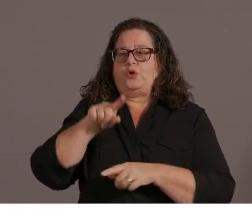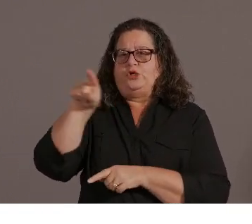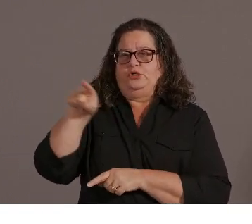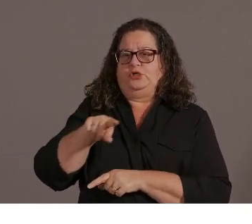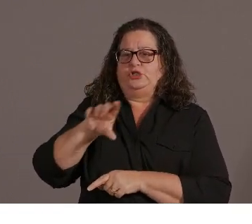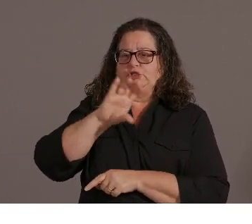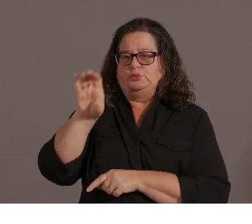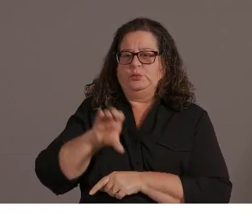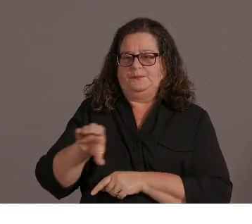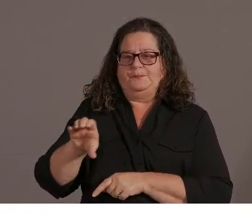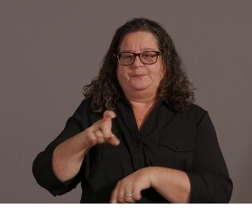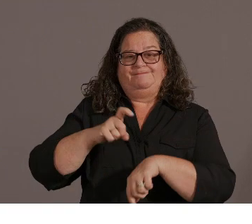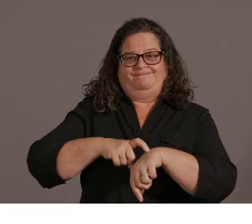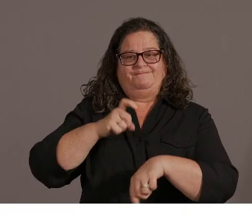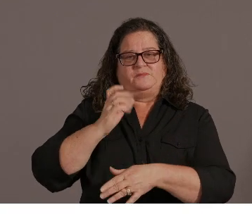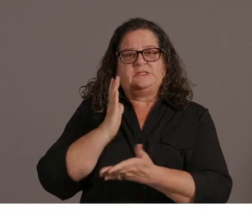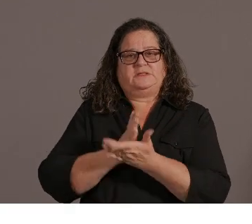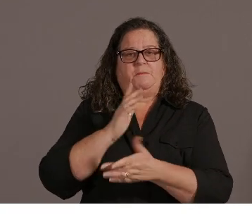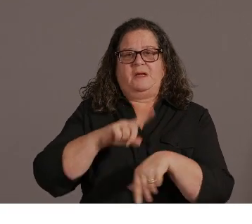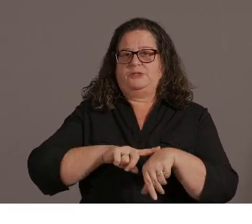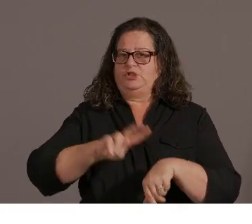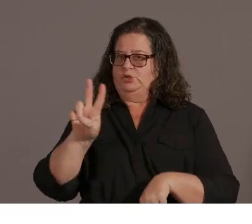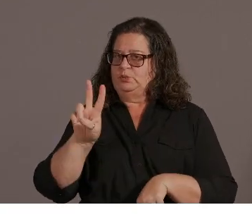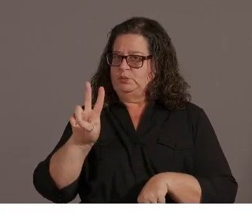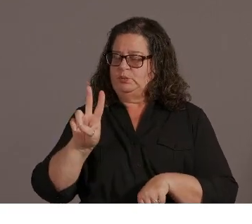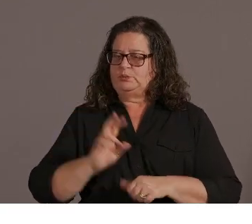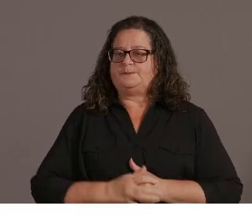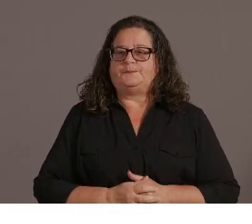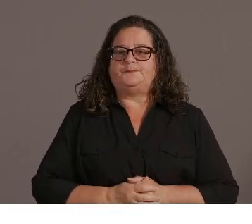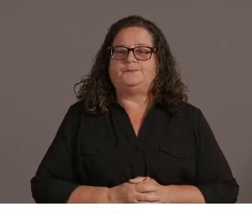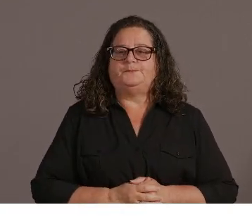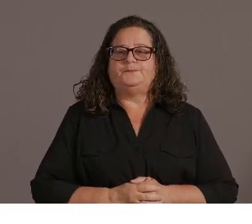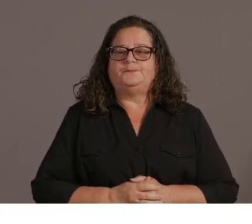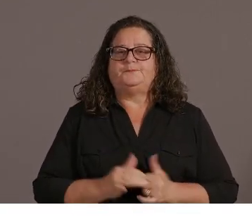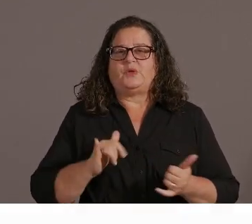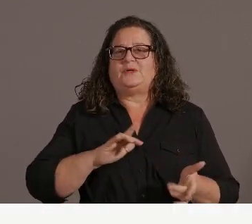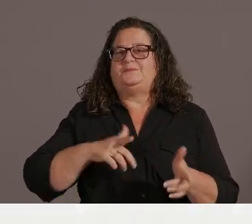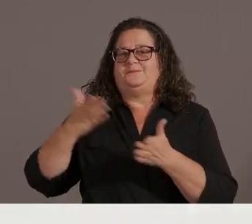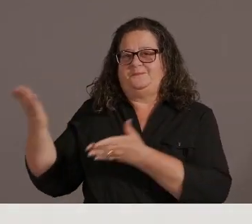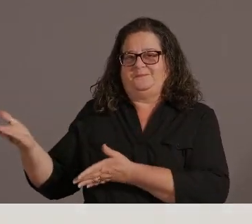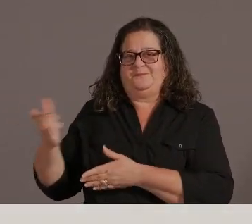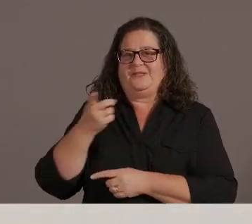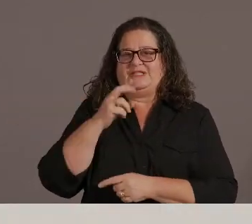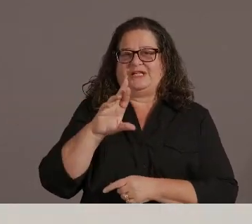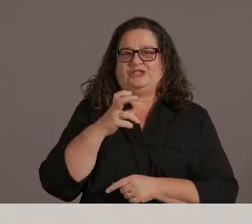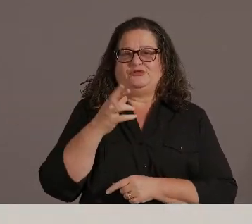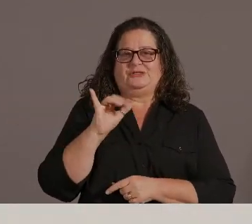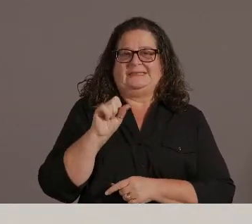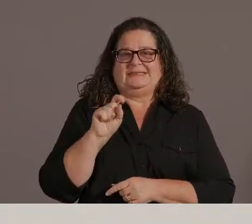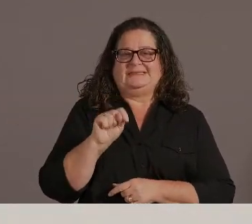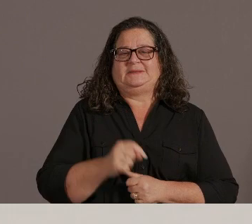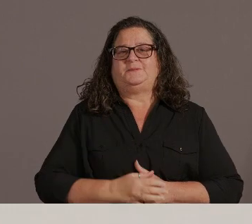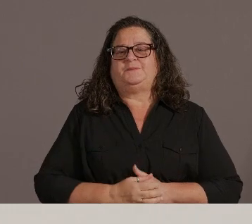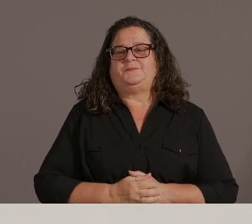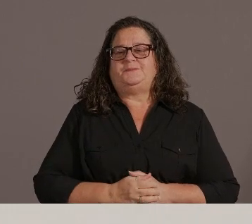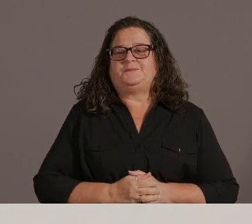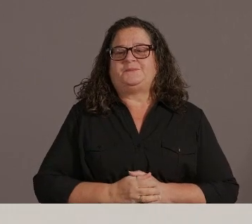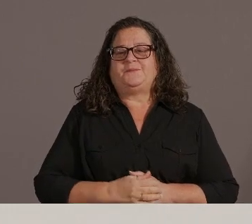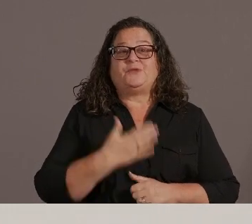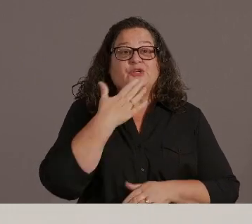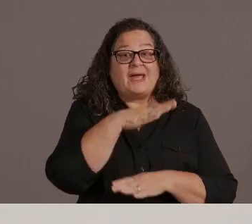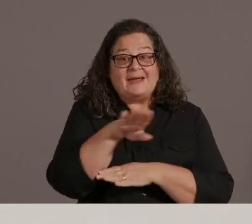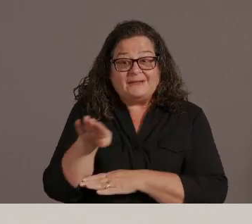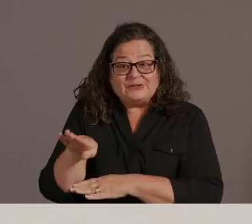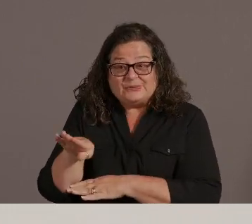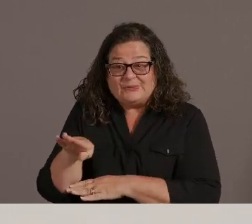over to Dr. Christ. Good afternoon, everybody, and thank you for joining us today. For those of you that don't know me, I'm Dr. Cara